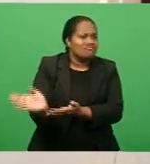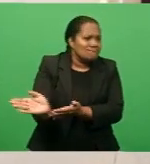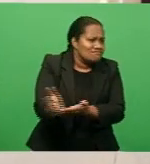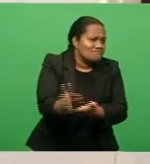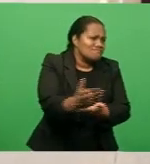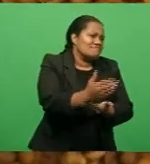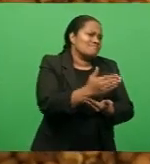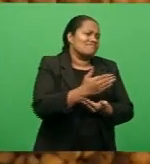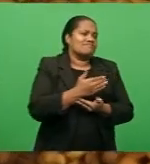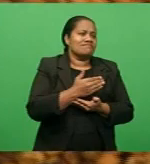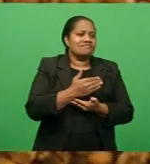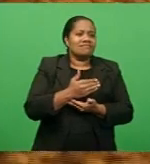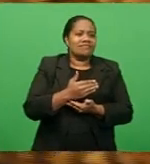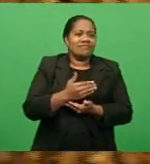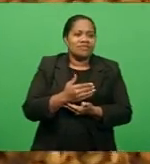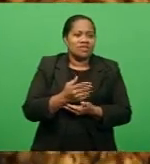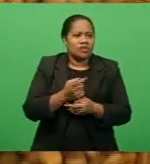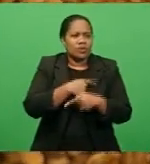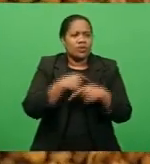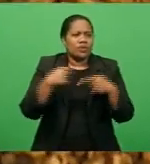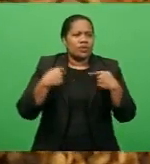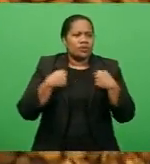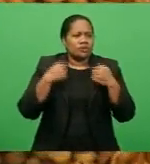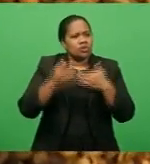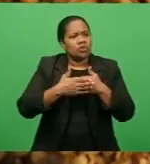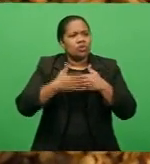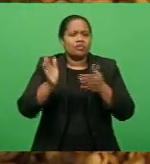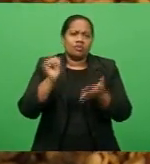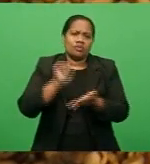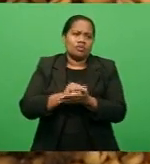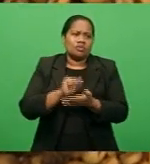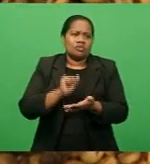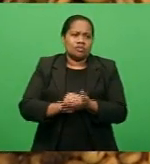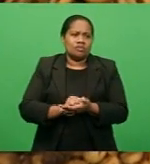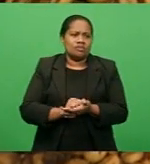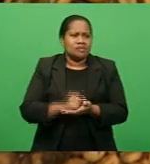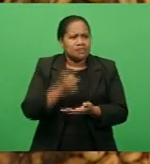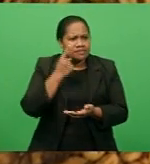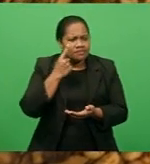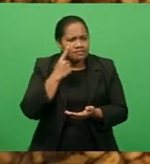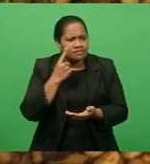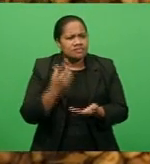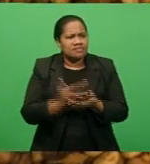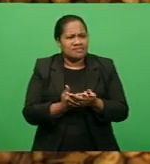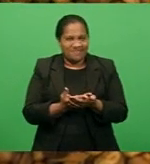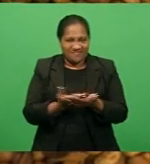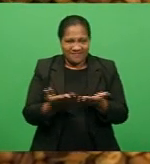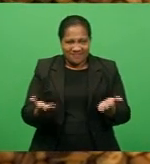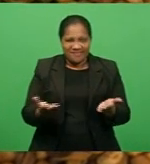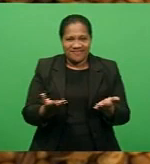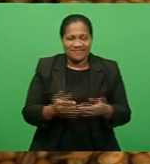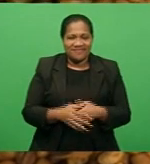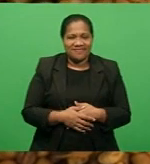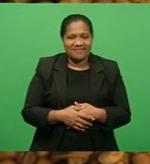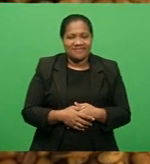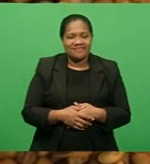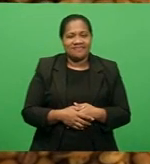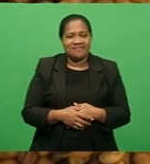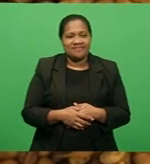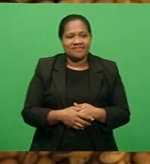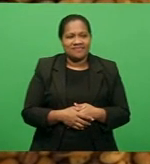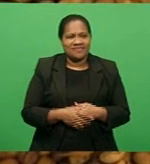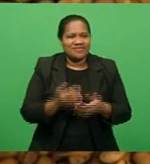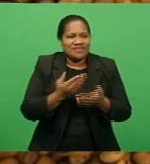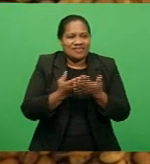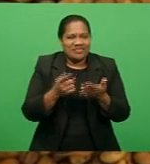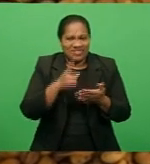of green beans. So we opened this shop as an incubation to see how the product would be consumed